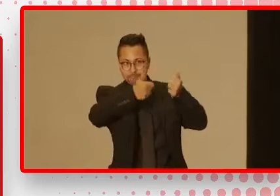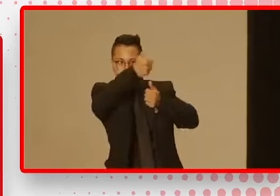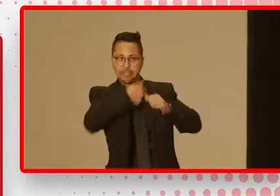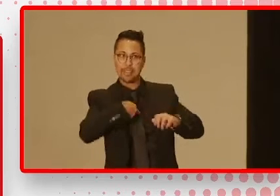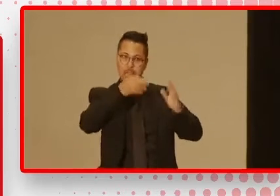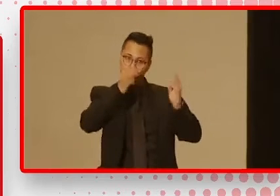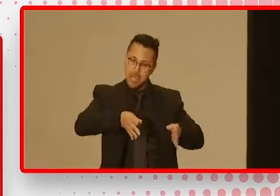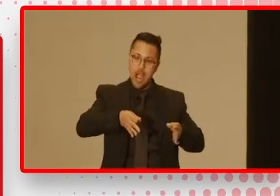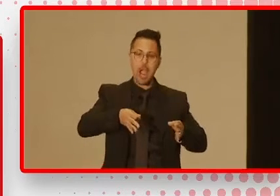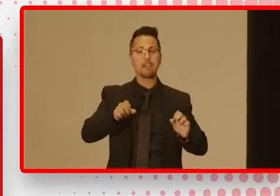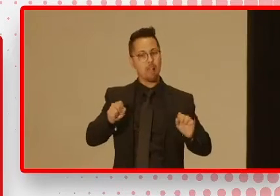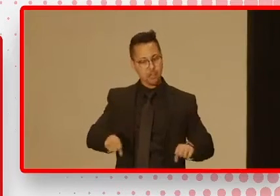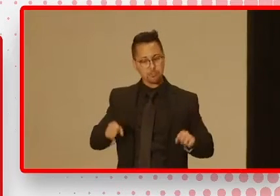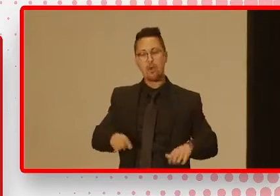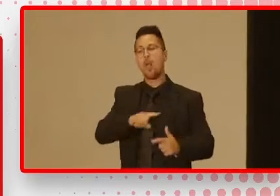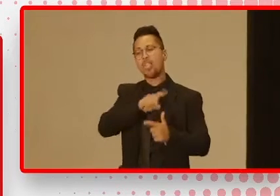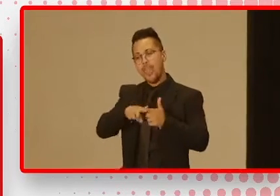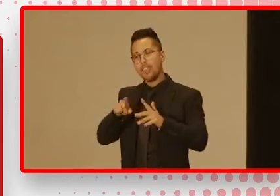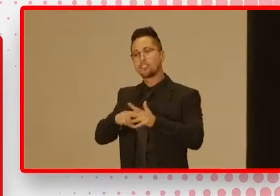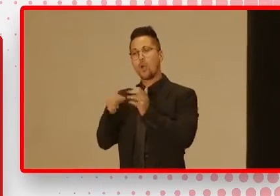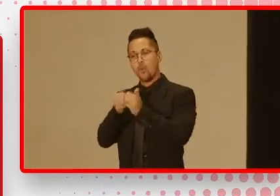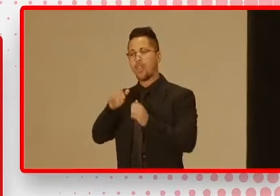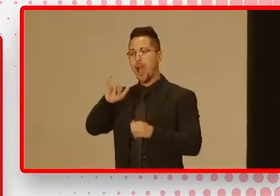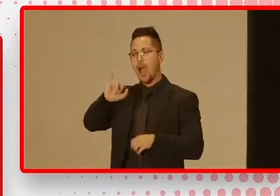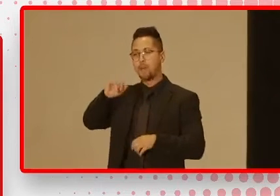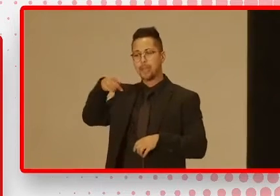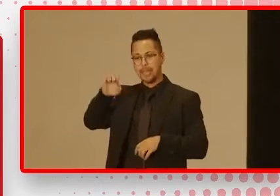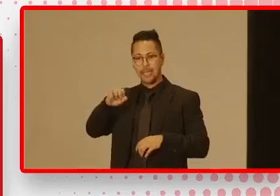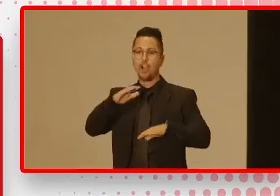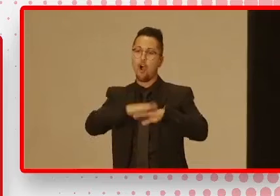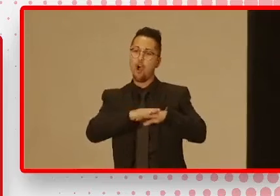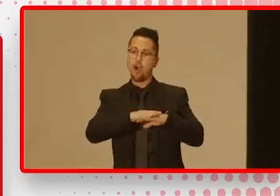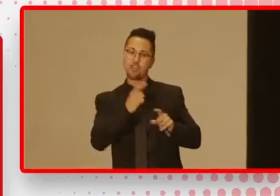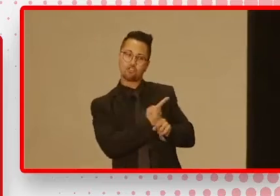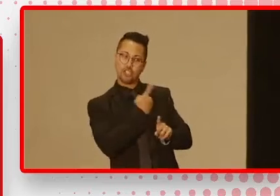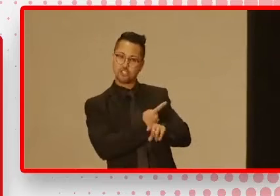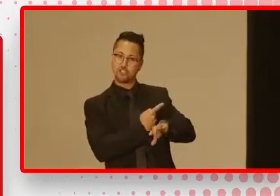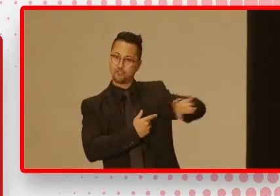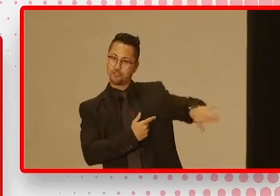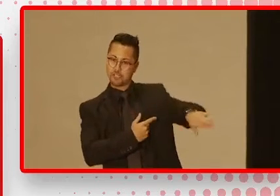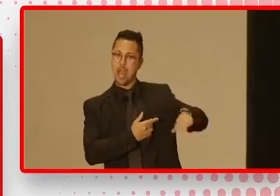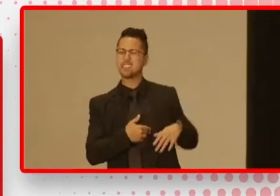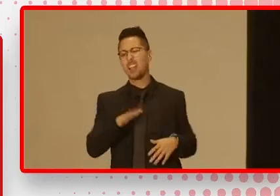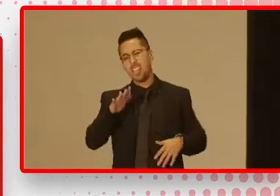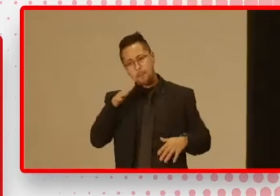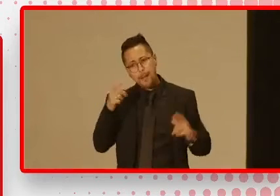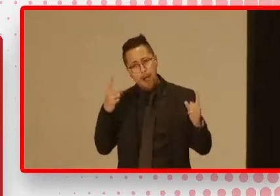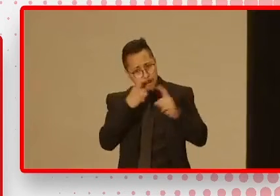then they start with the IPE on the traditional VR side. A little complicated.